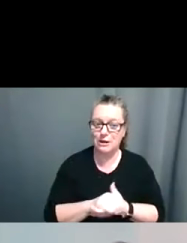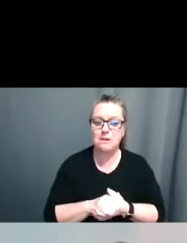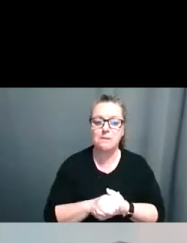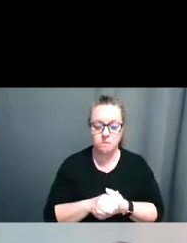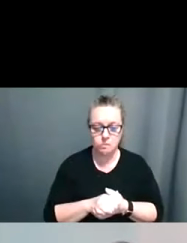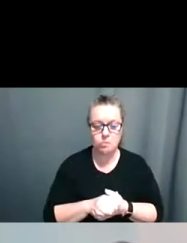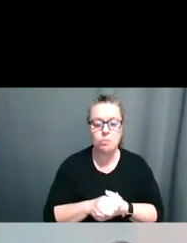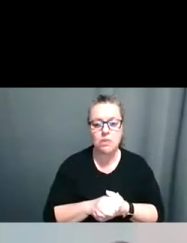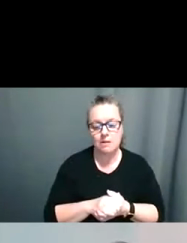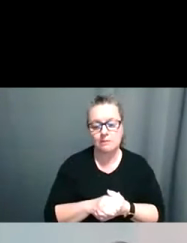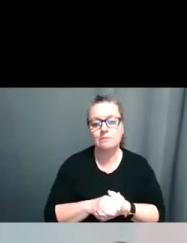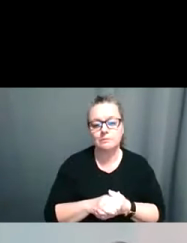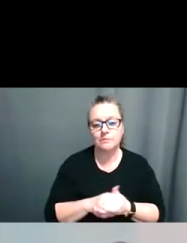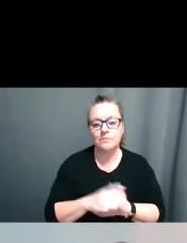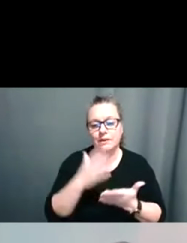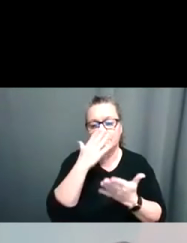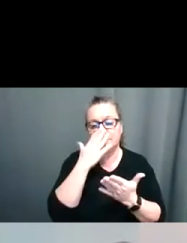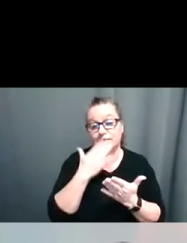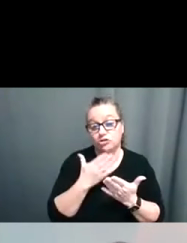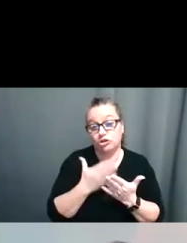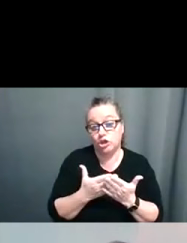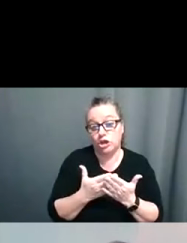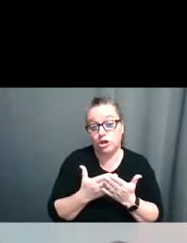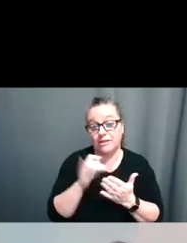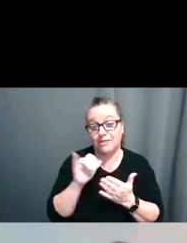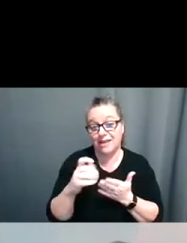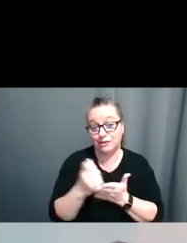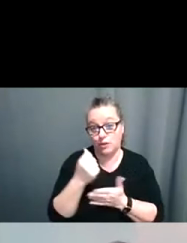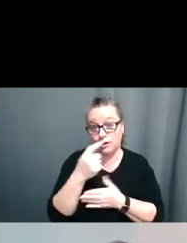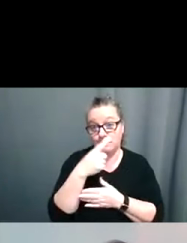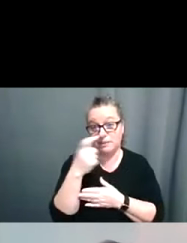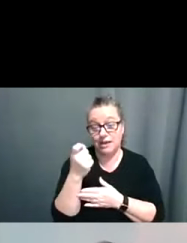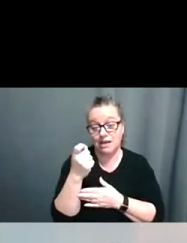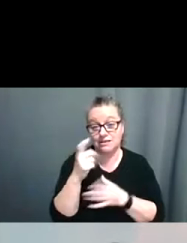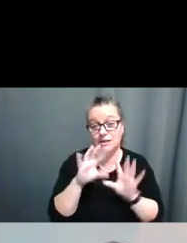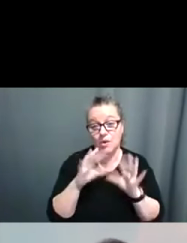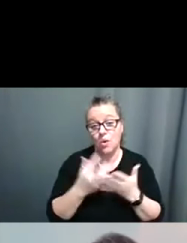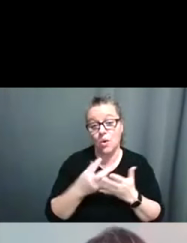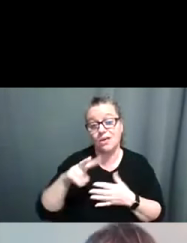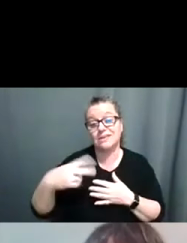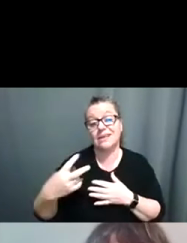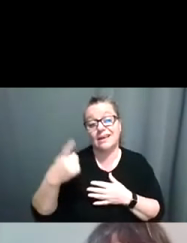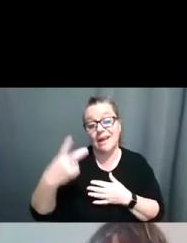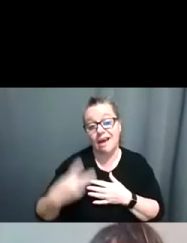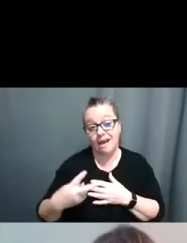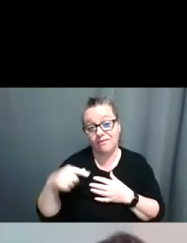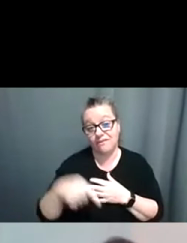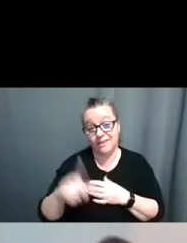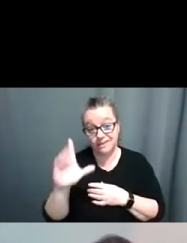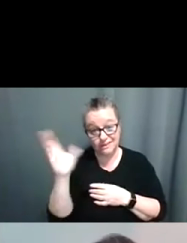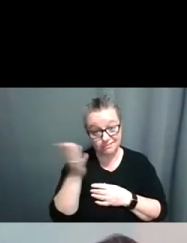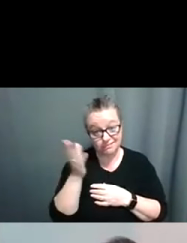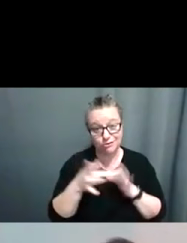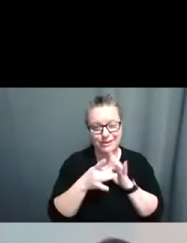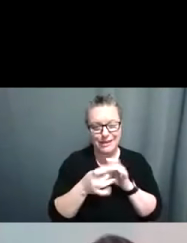Yes, well, it's a good thing that that's the winner, because the whole second half of this session is all about that